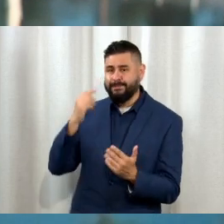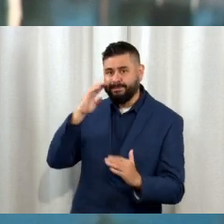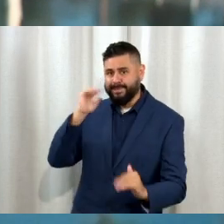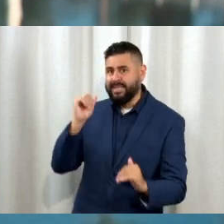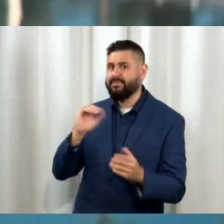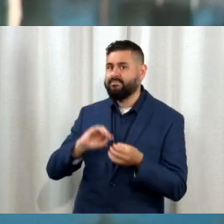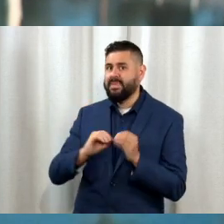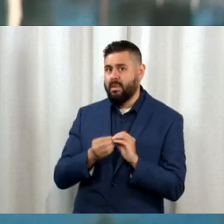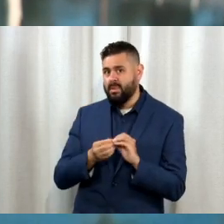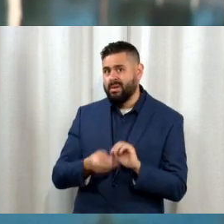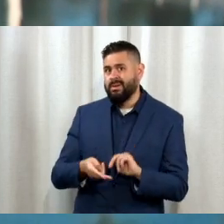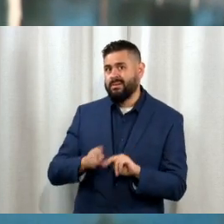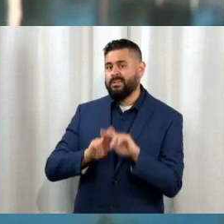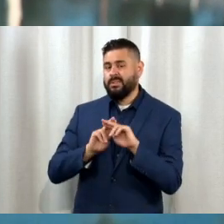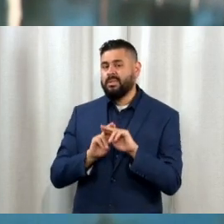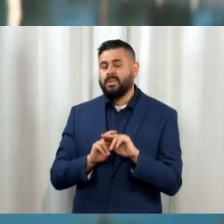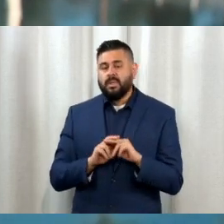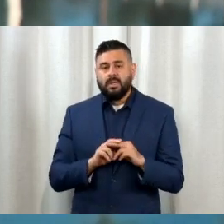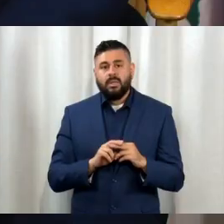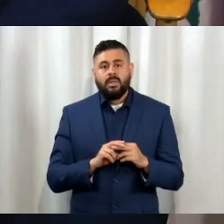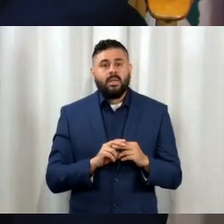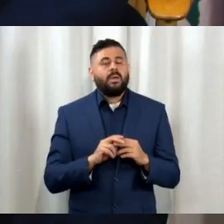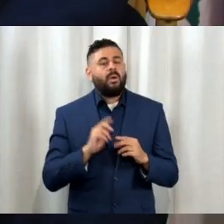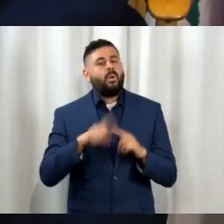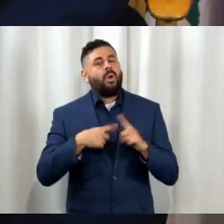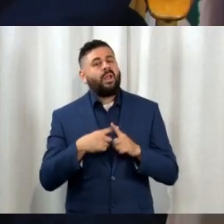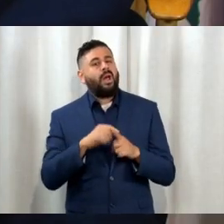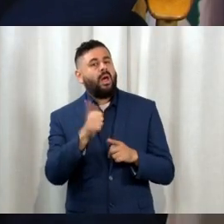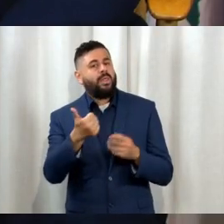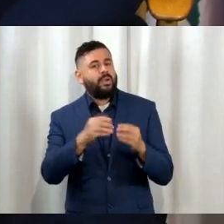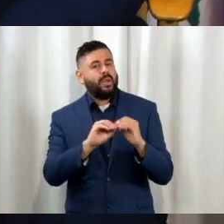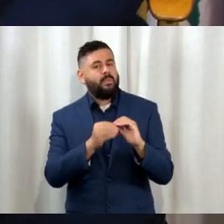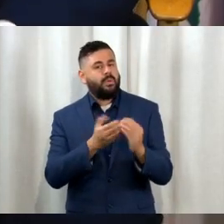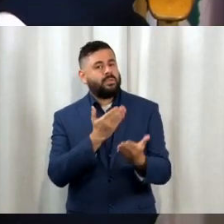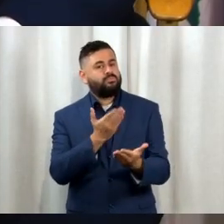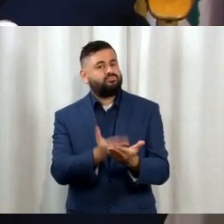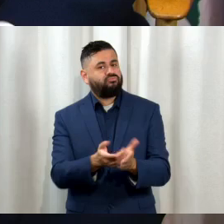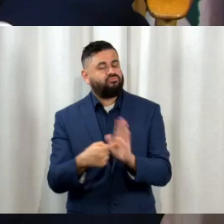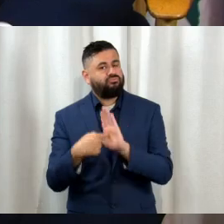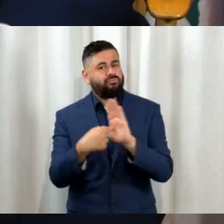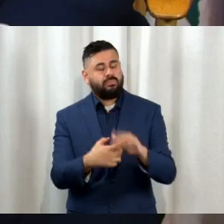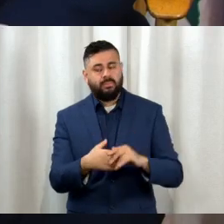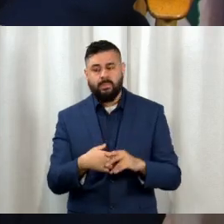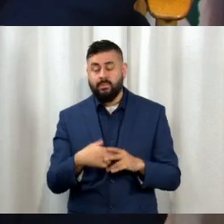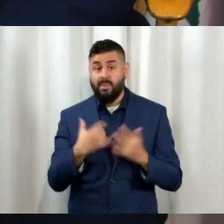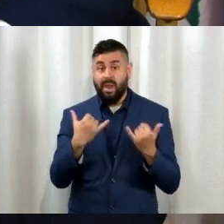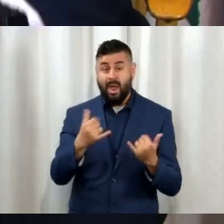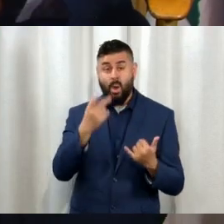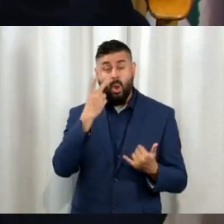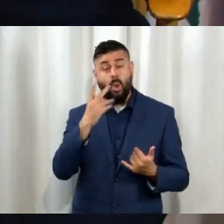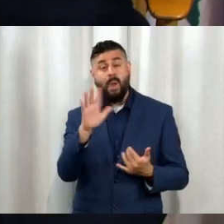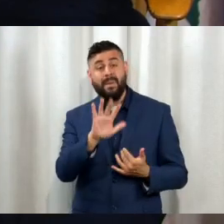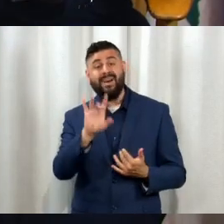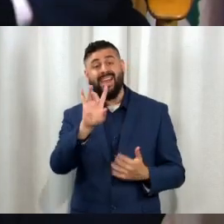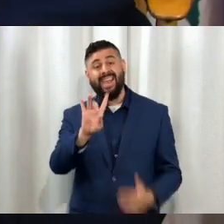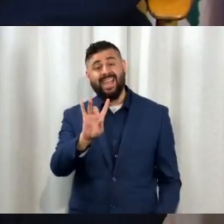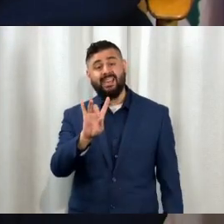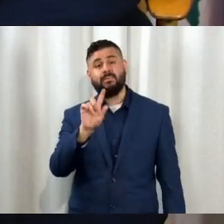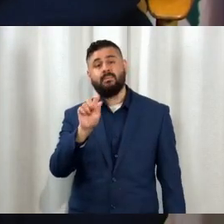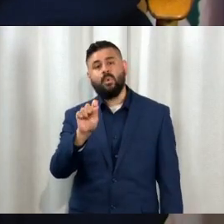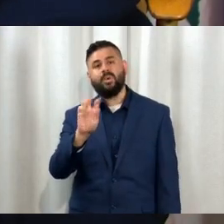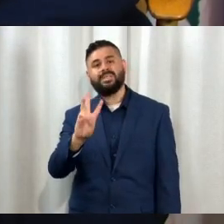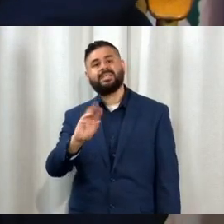this year's point-in-time count are released. As it stands now, we're looking statewide at about an